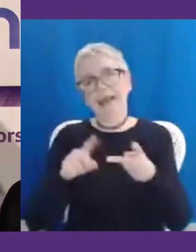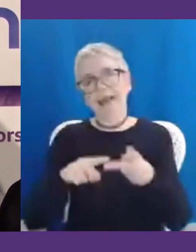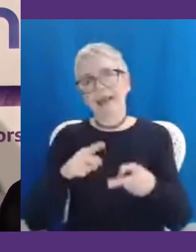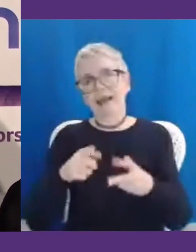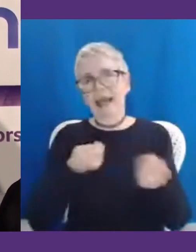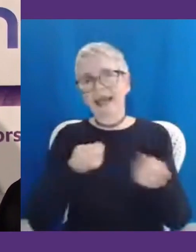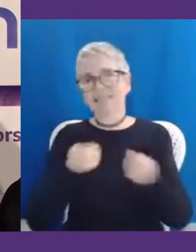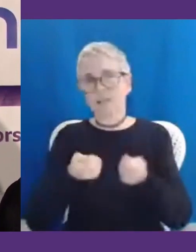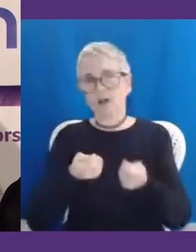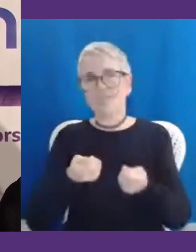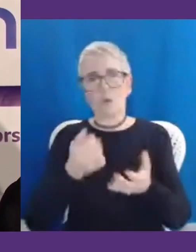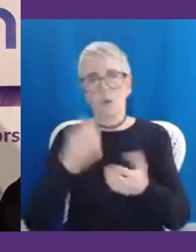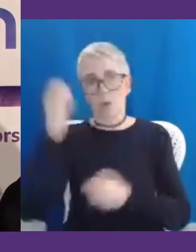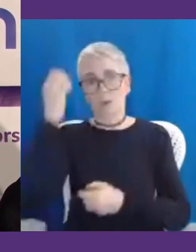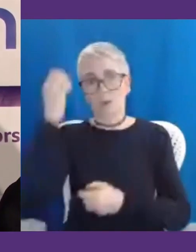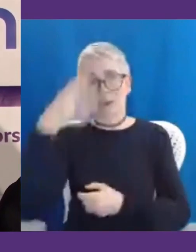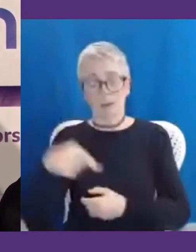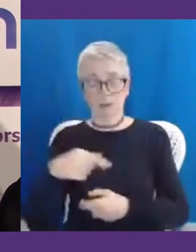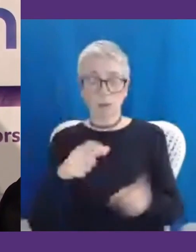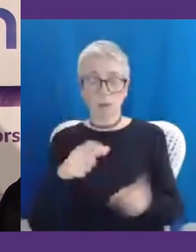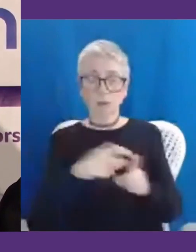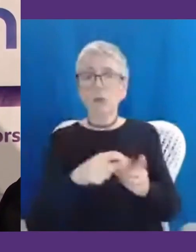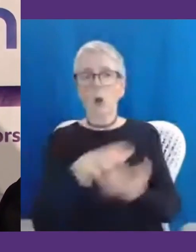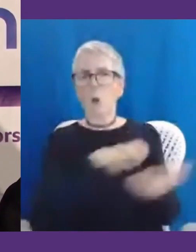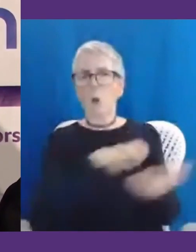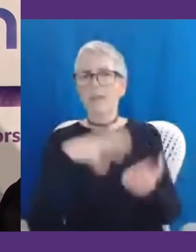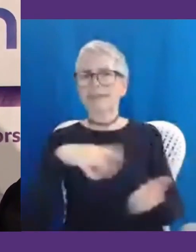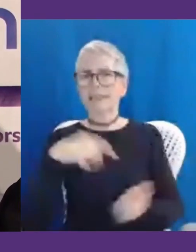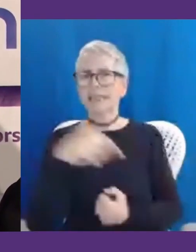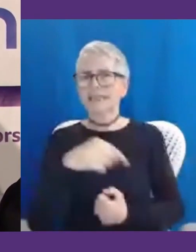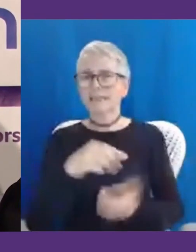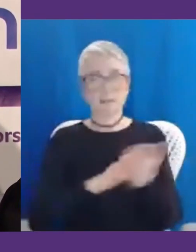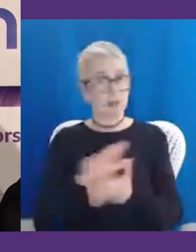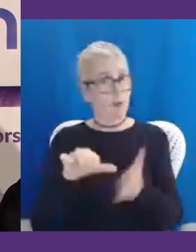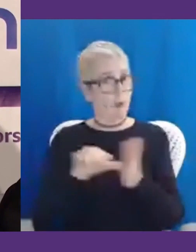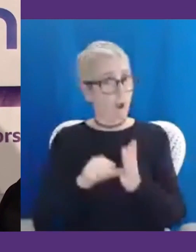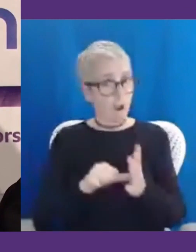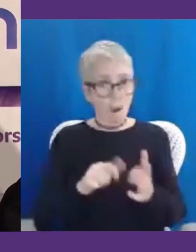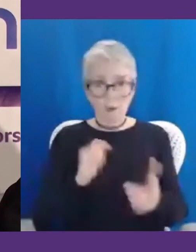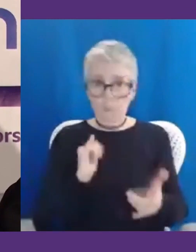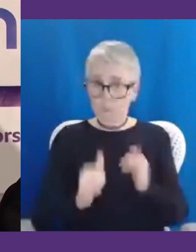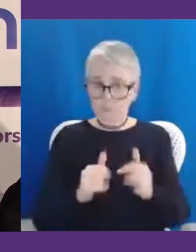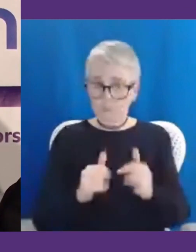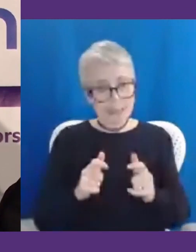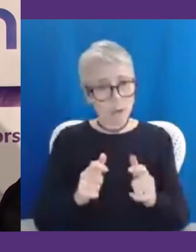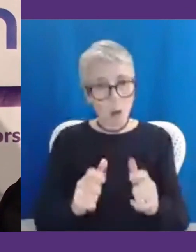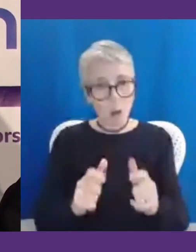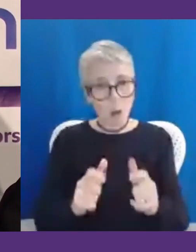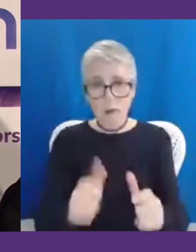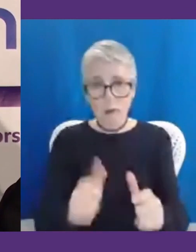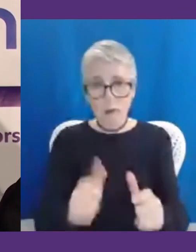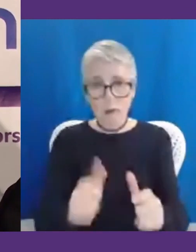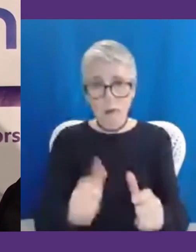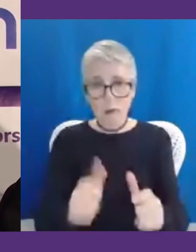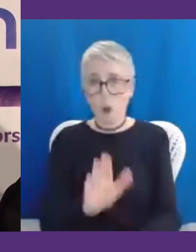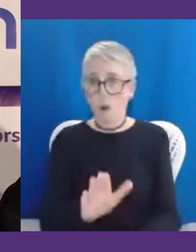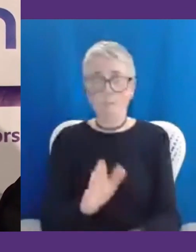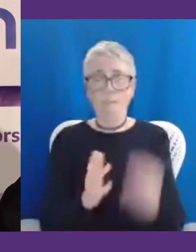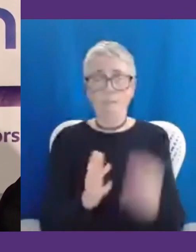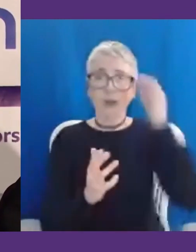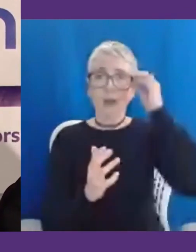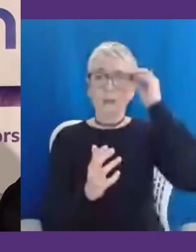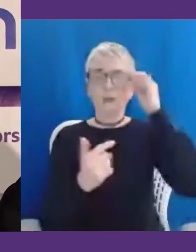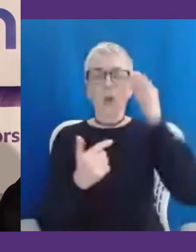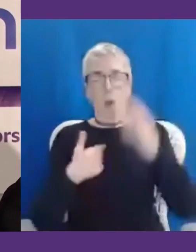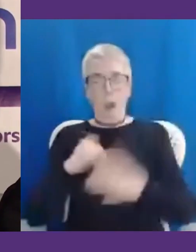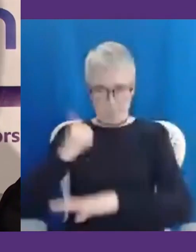which meant it was hard to keep going in that job that I had. So I set up a PR company that works with charities. I always